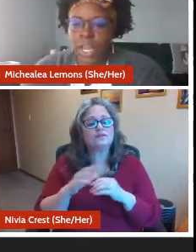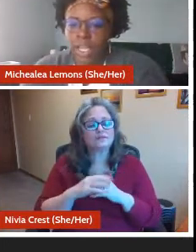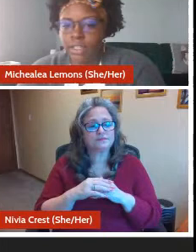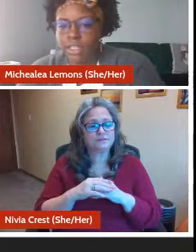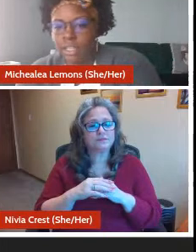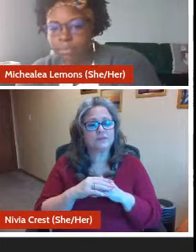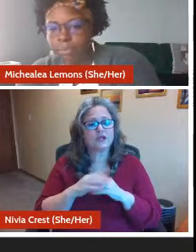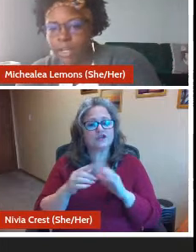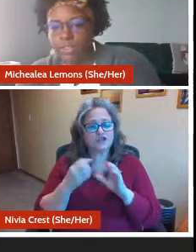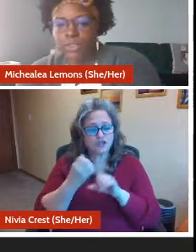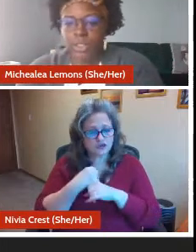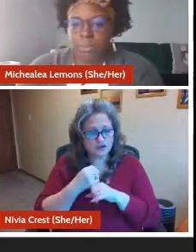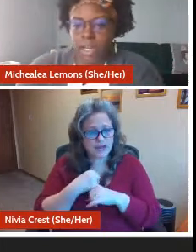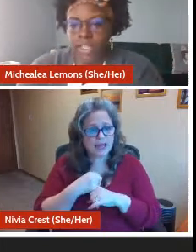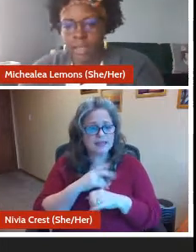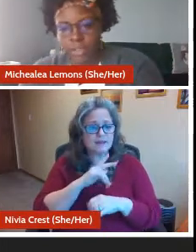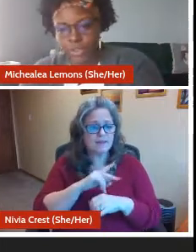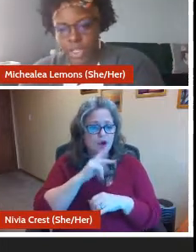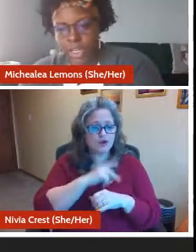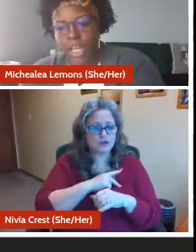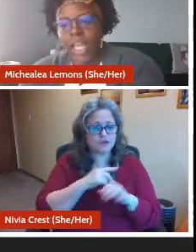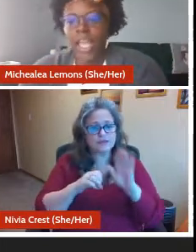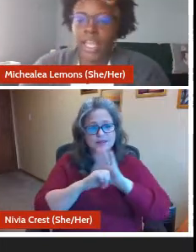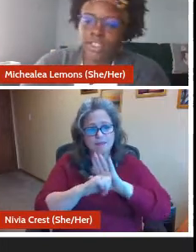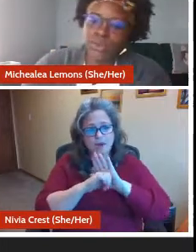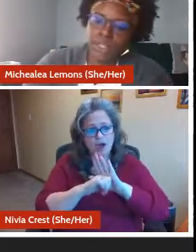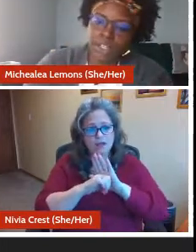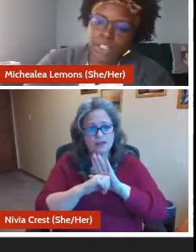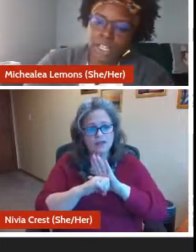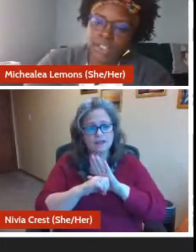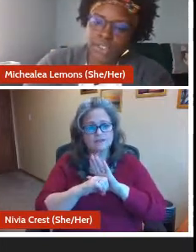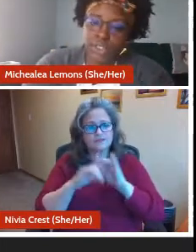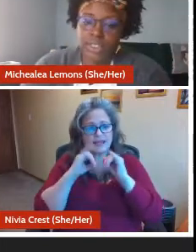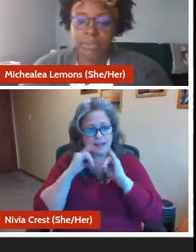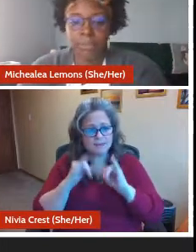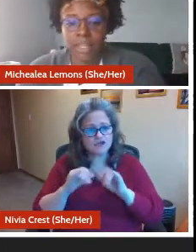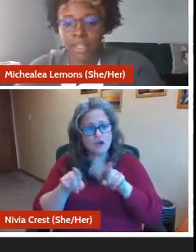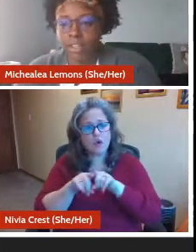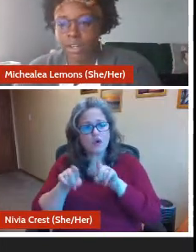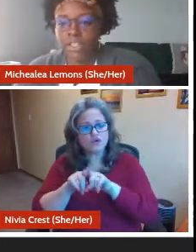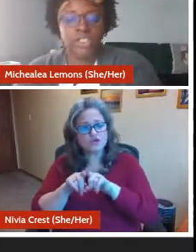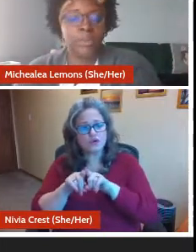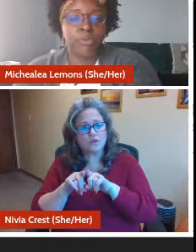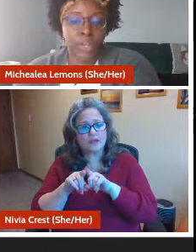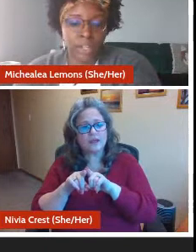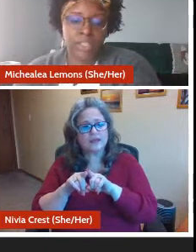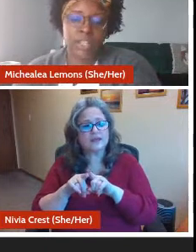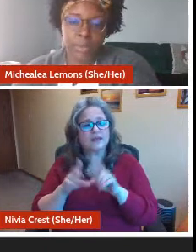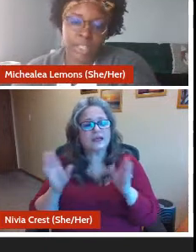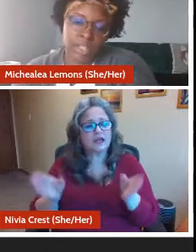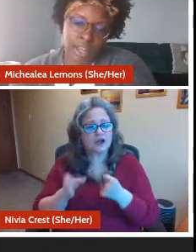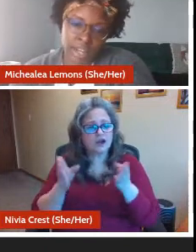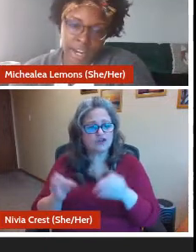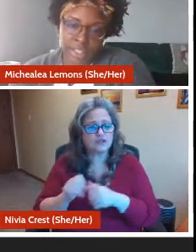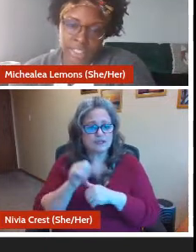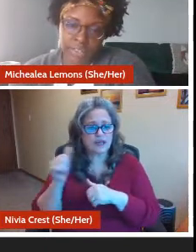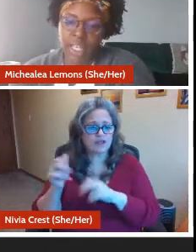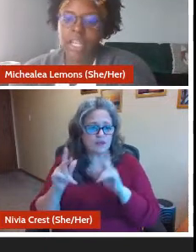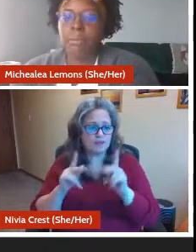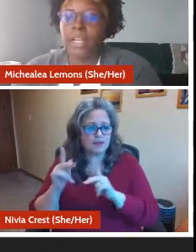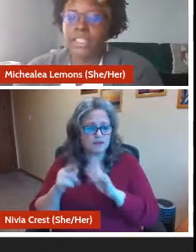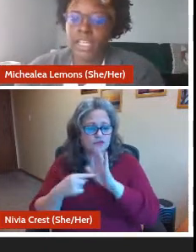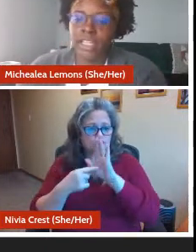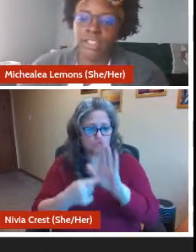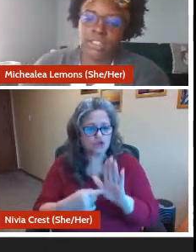between to create personal symbolic imagery and to encourage others to submit or subvert dominant